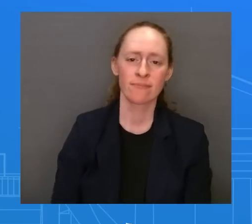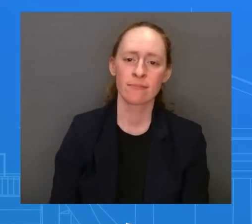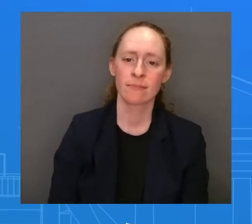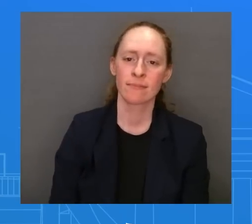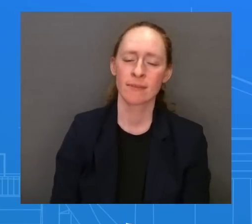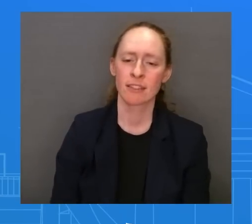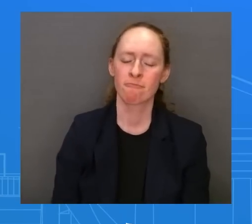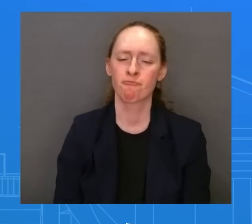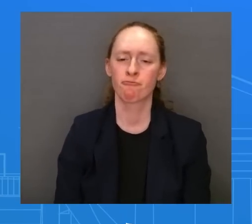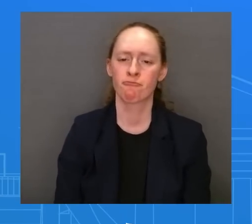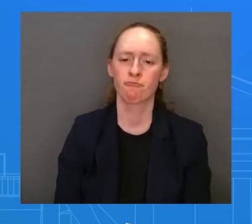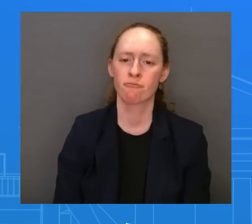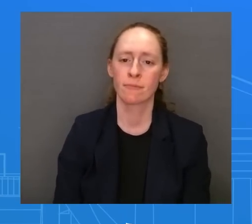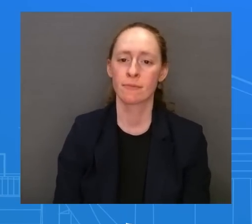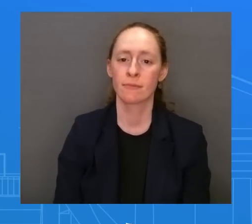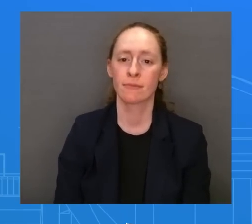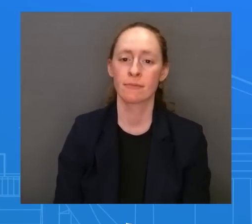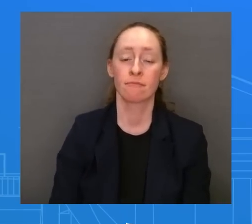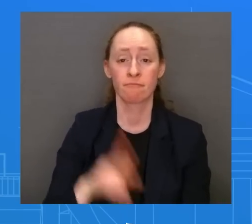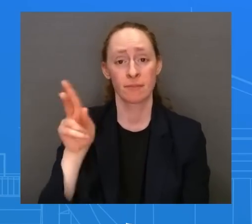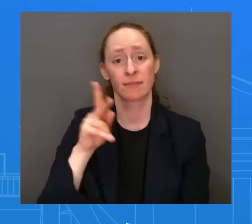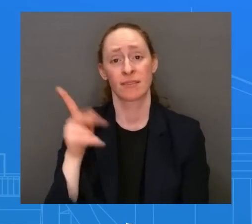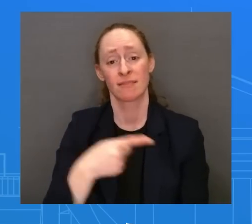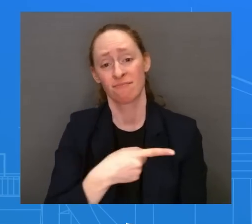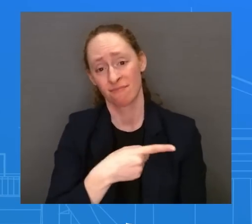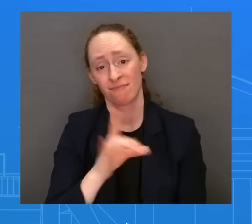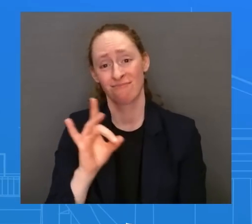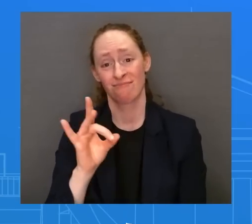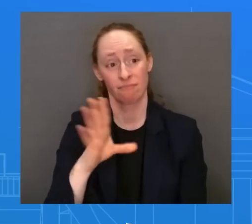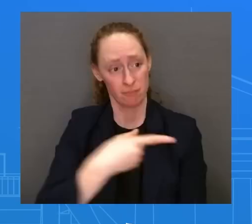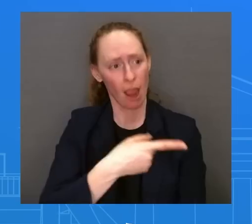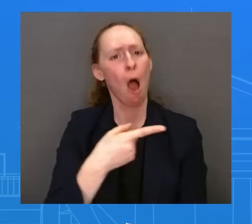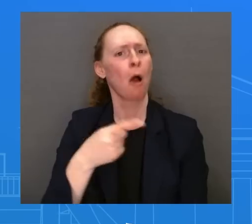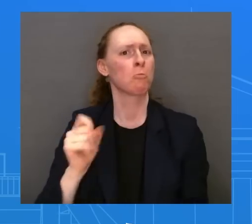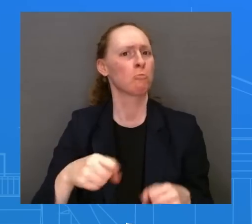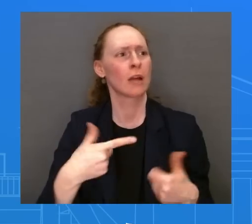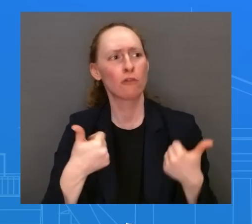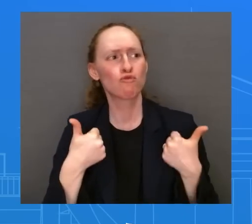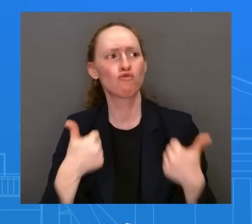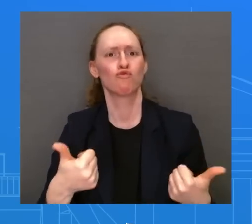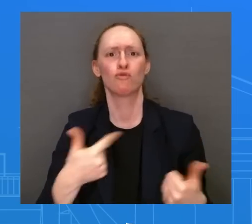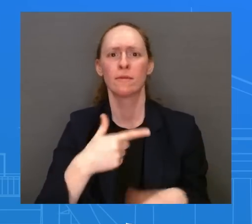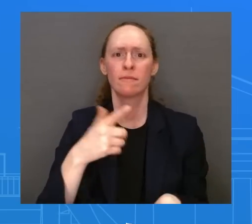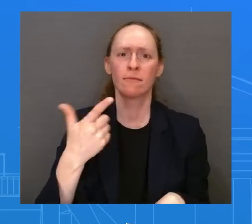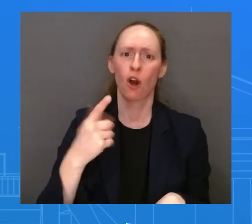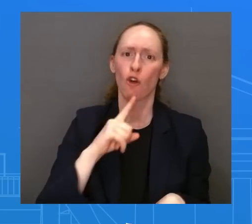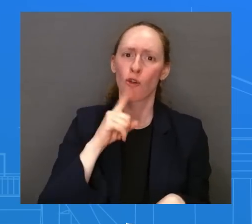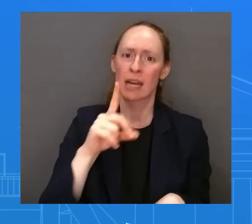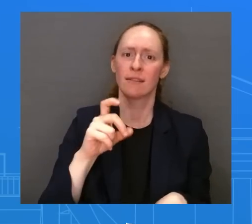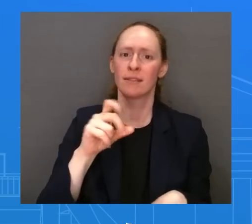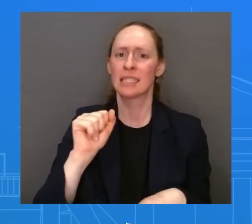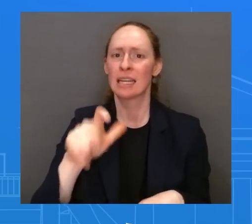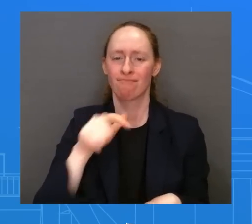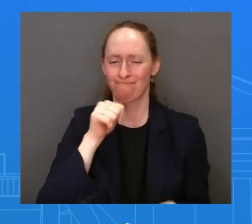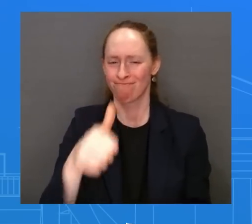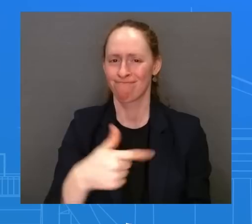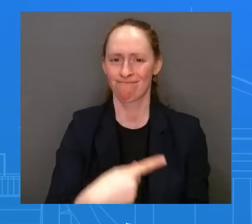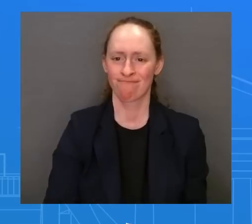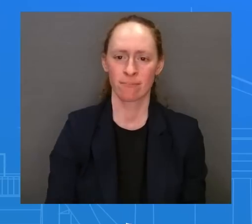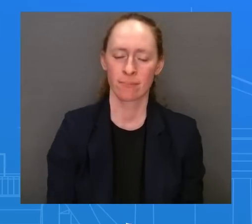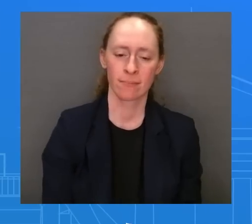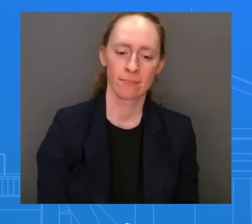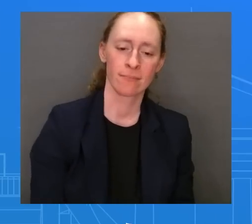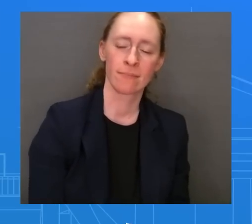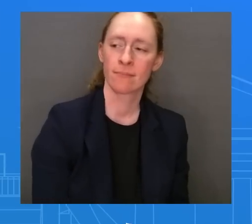or assistance from the rest of the world Kareem thank you very much Admiral thank you I have two questions about this report first question